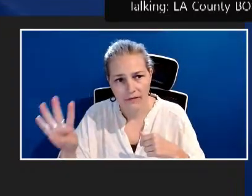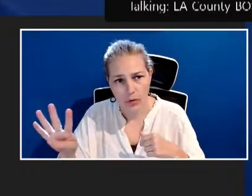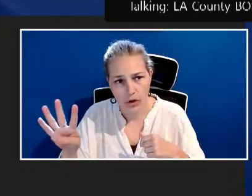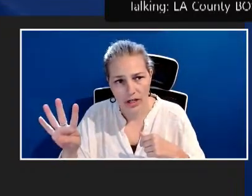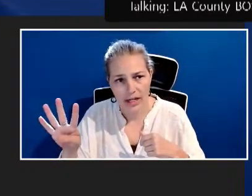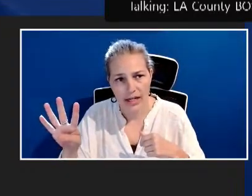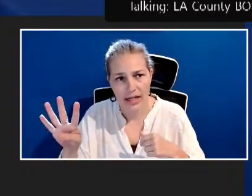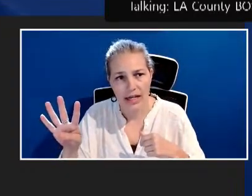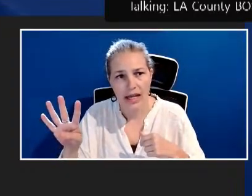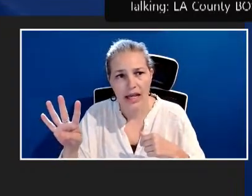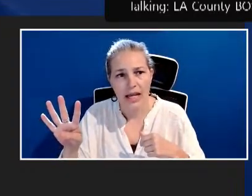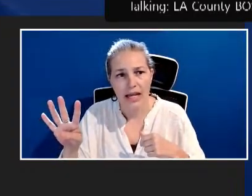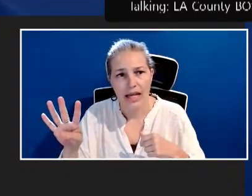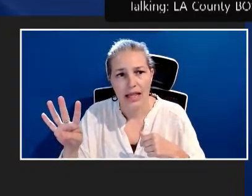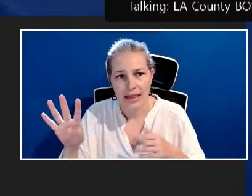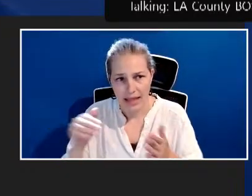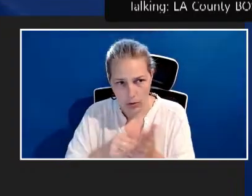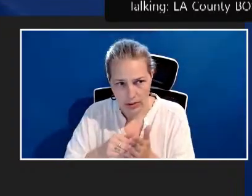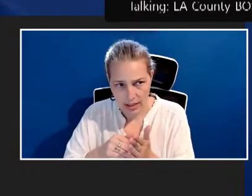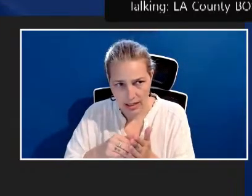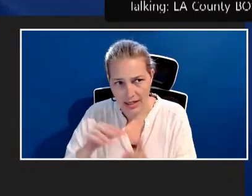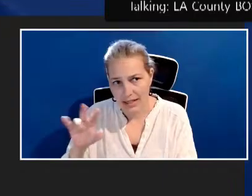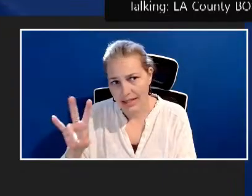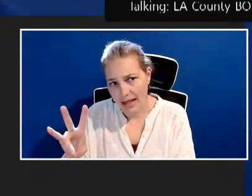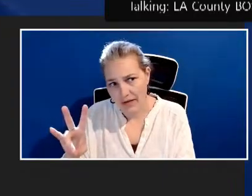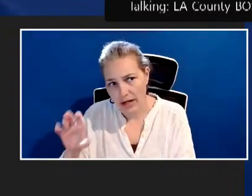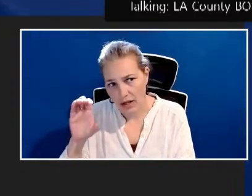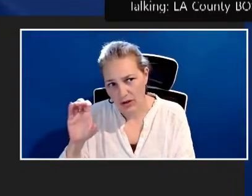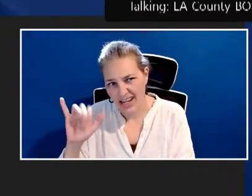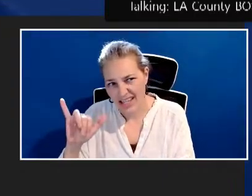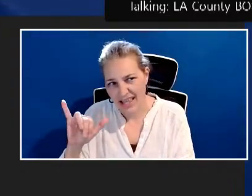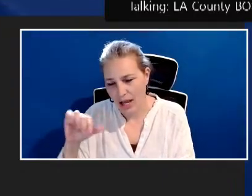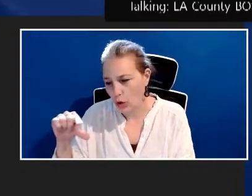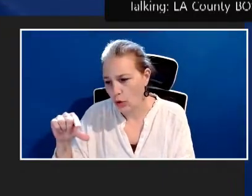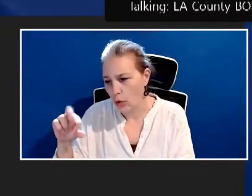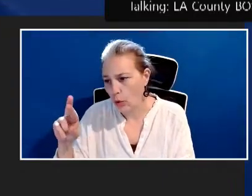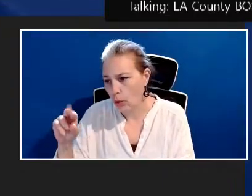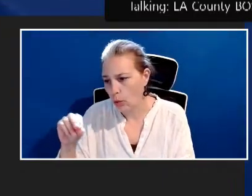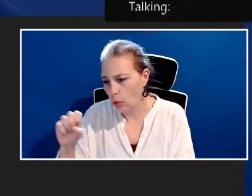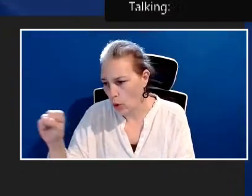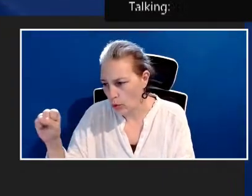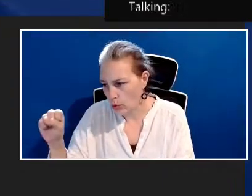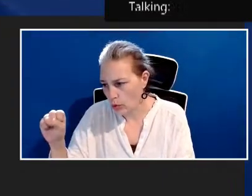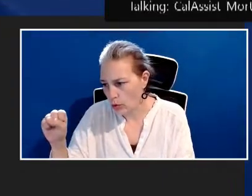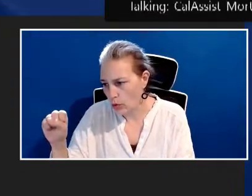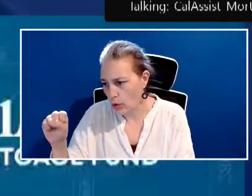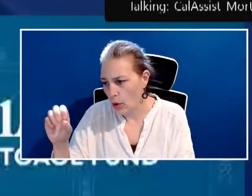140,700 a gross or a net? And is there a different qualifier for each family size?